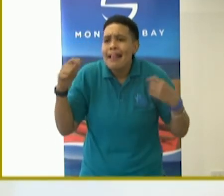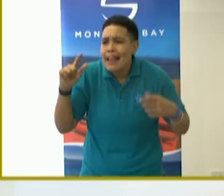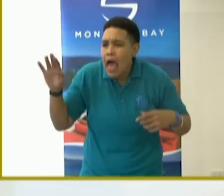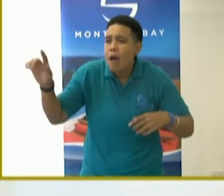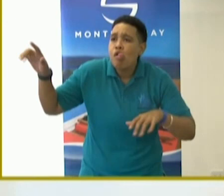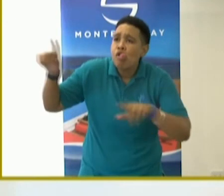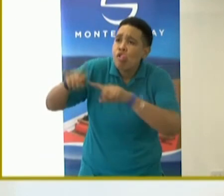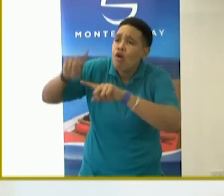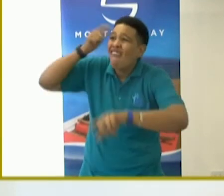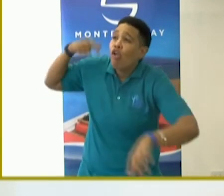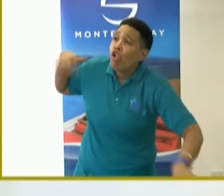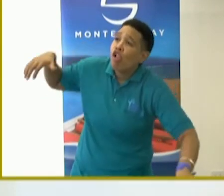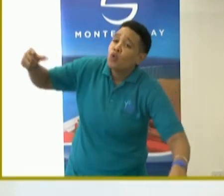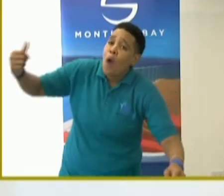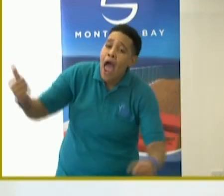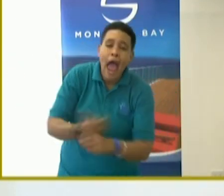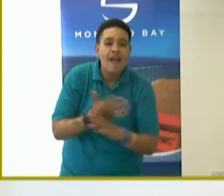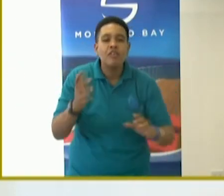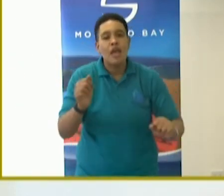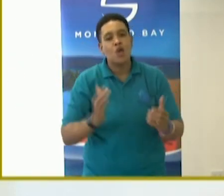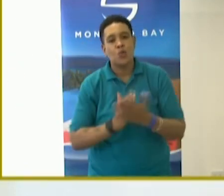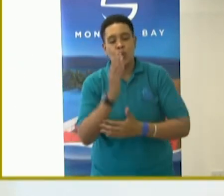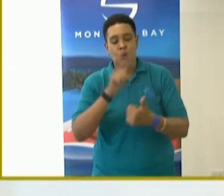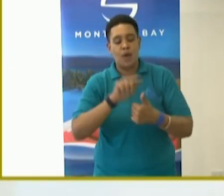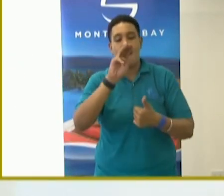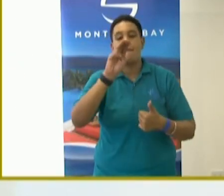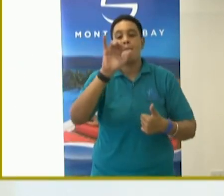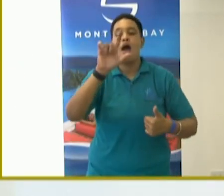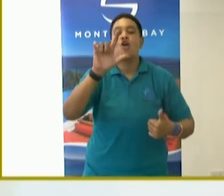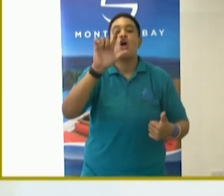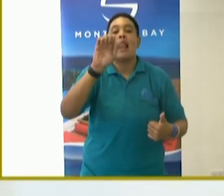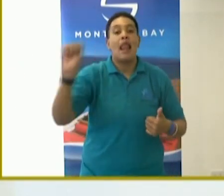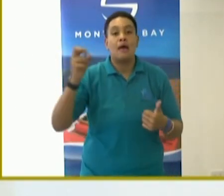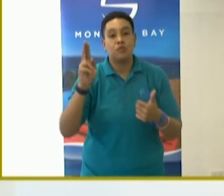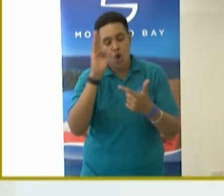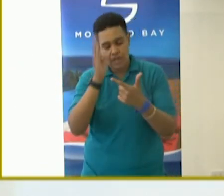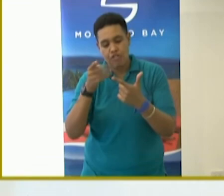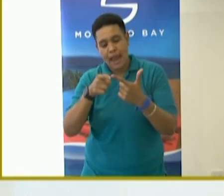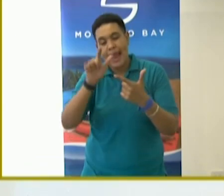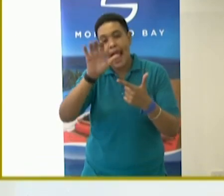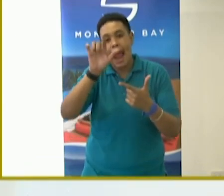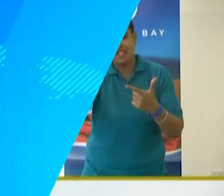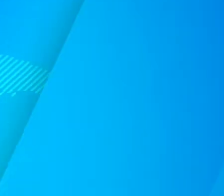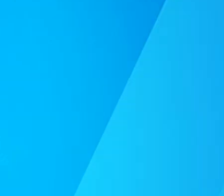UWI, but they can now, through Microlabs or directly to Carigen, do their testing for a fee.